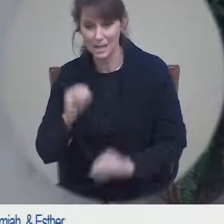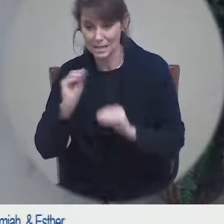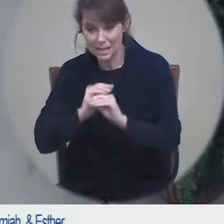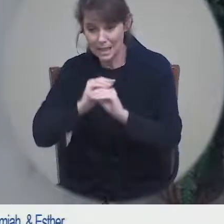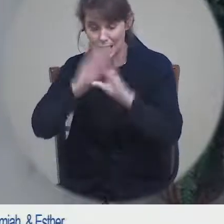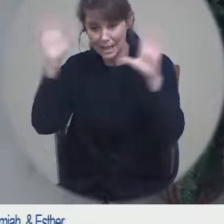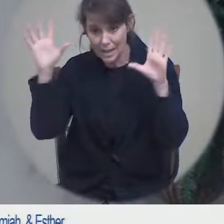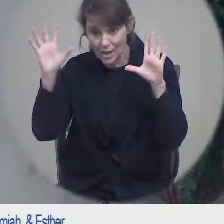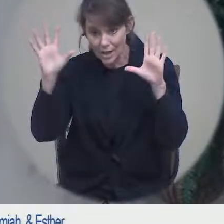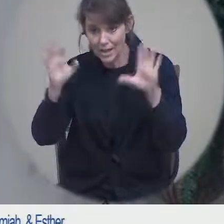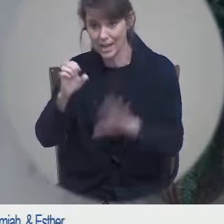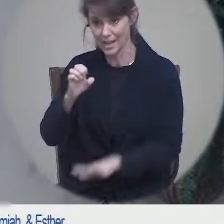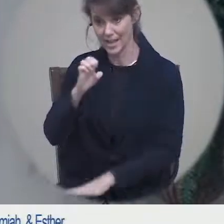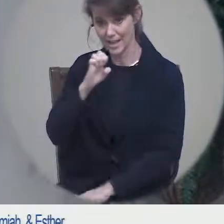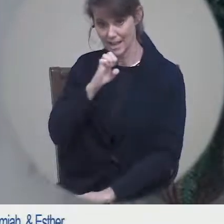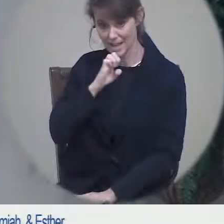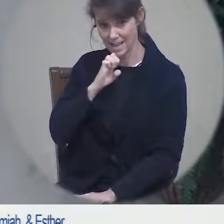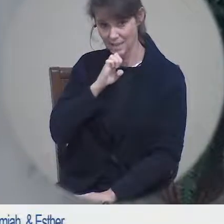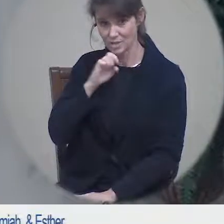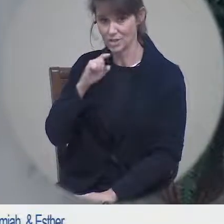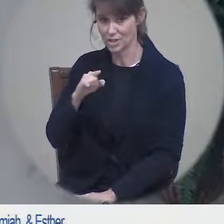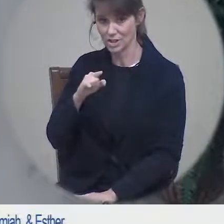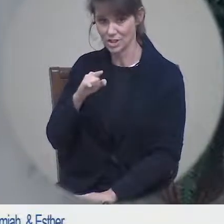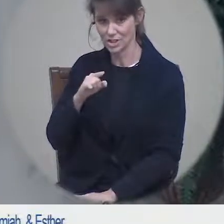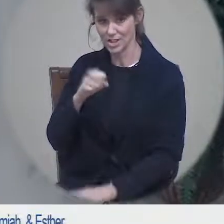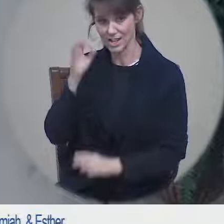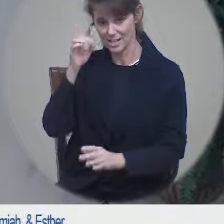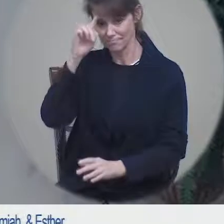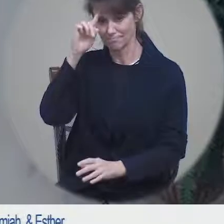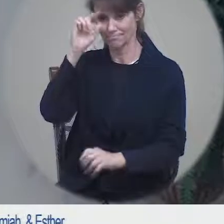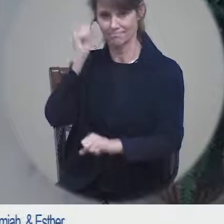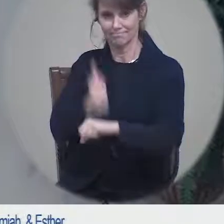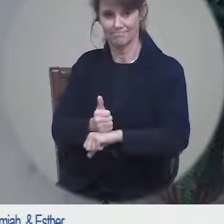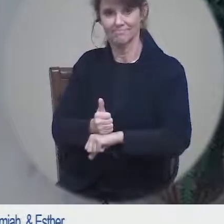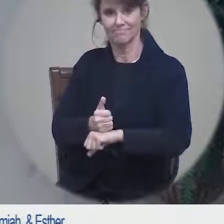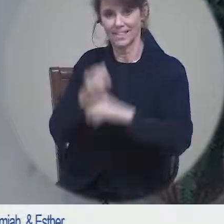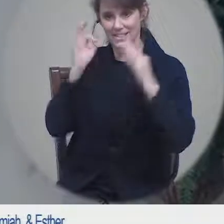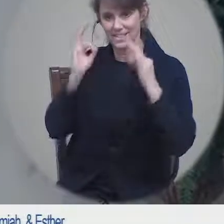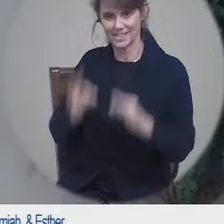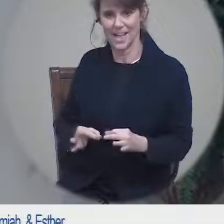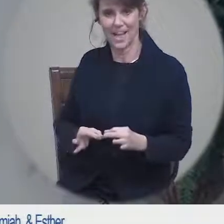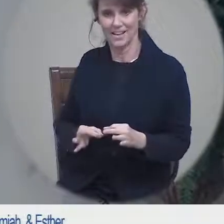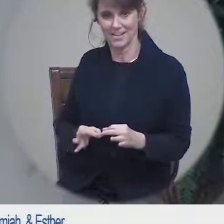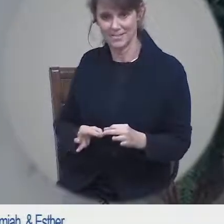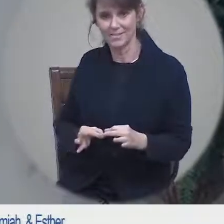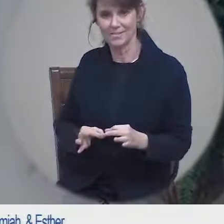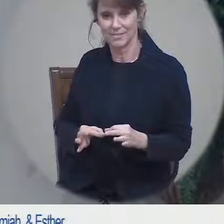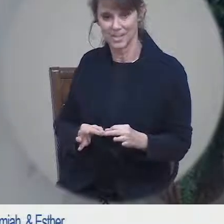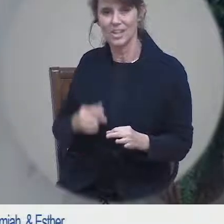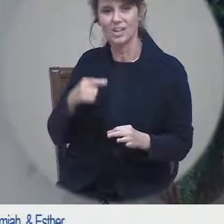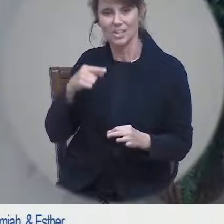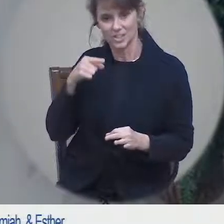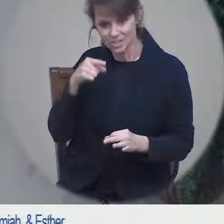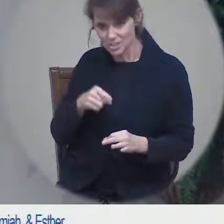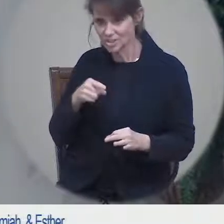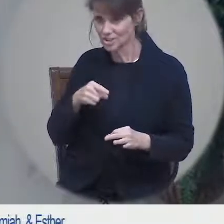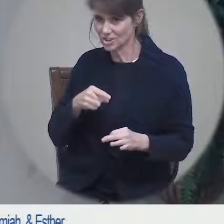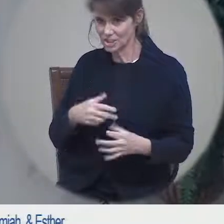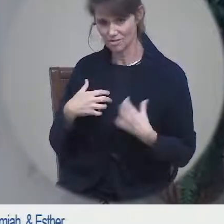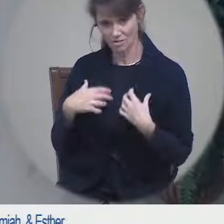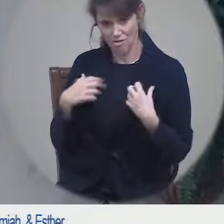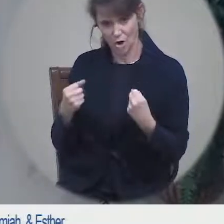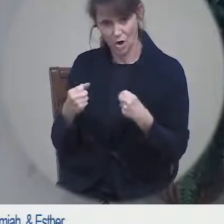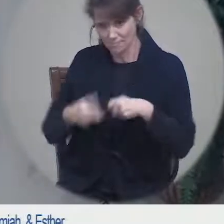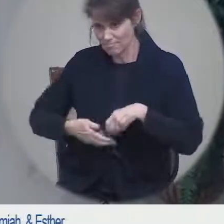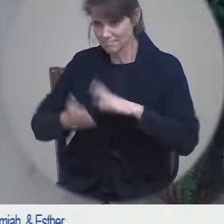reason, she's finally coming into herself. She understands why she's there. Whether the Lord opened up her